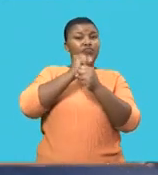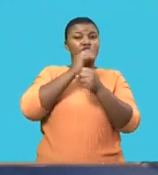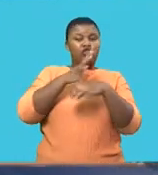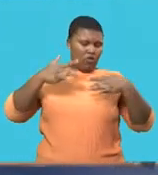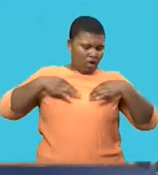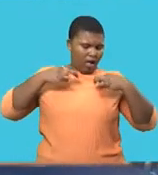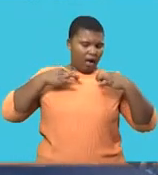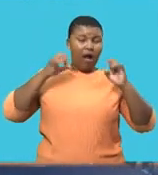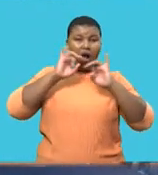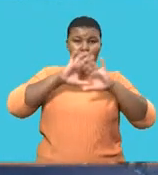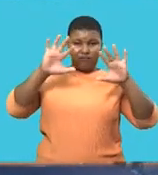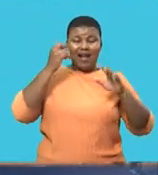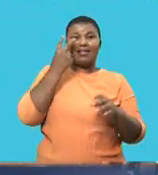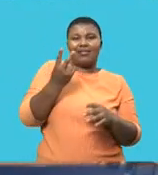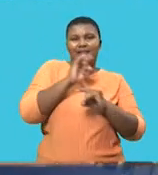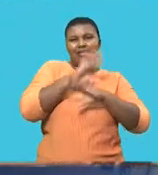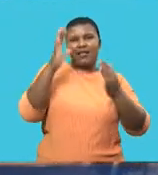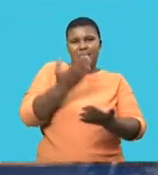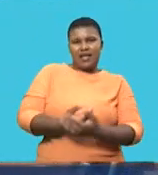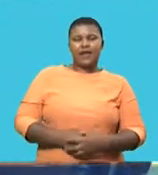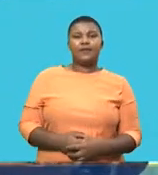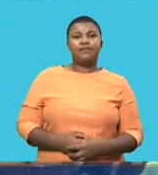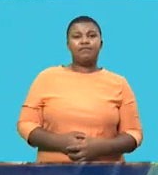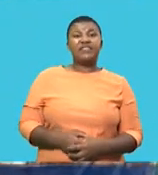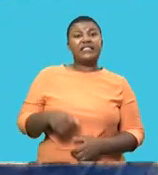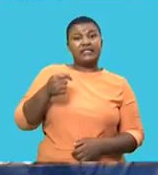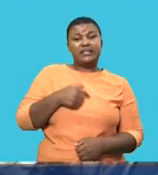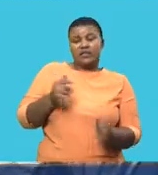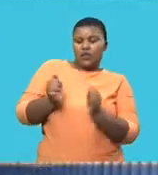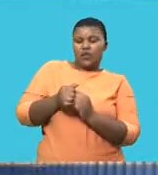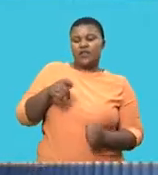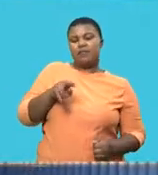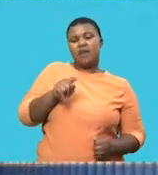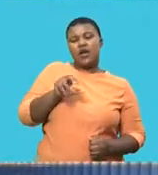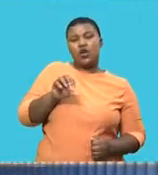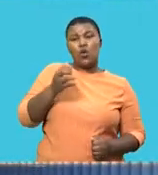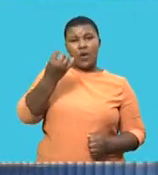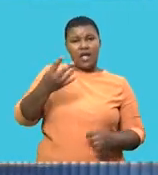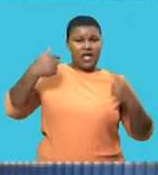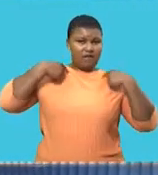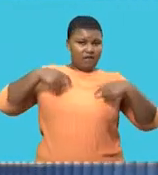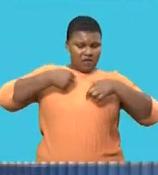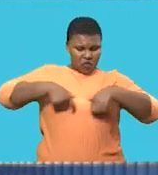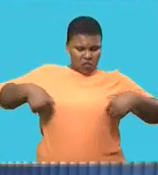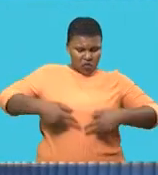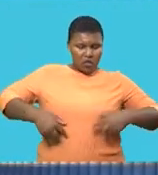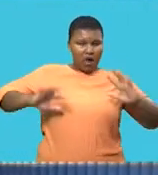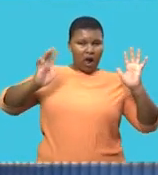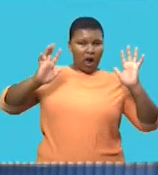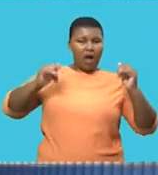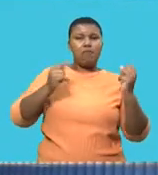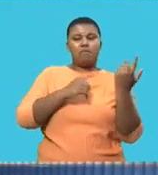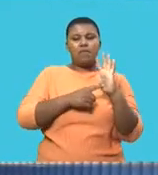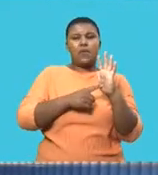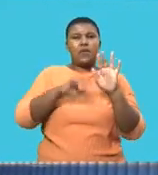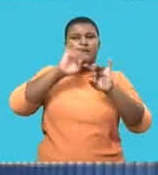be, on behalf of Patco, distributing a reflective vest. Also, you know,